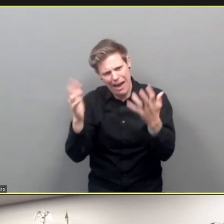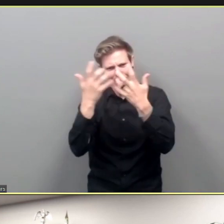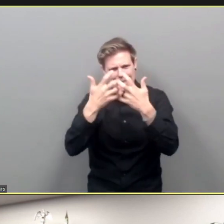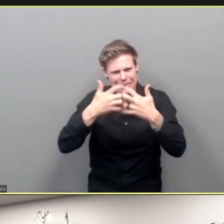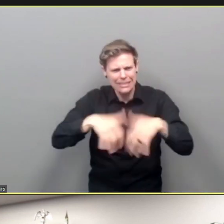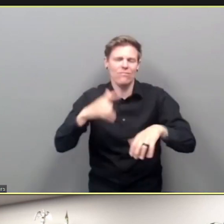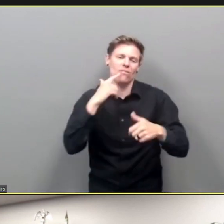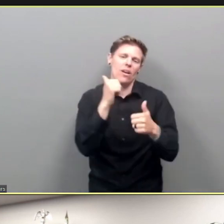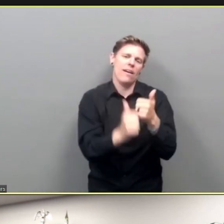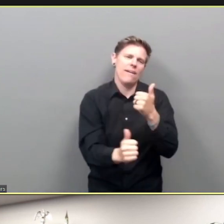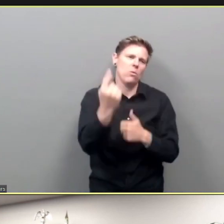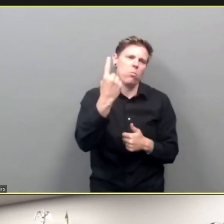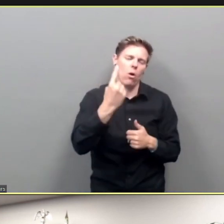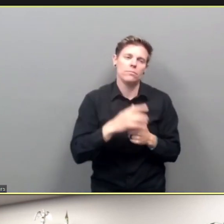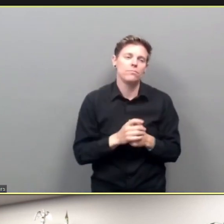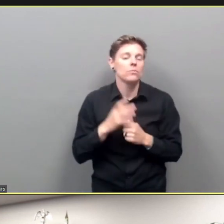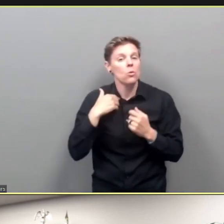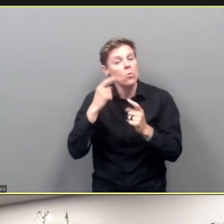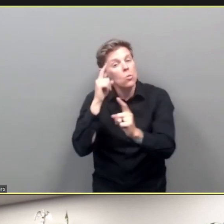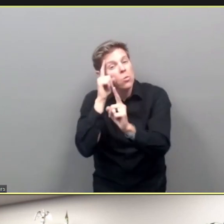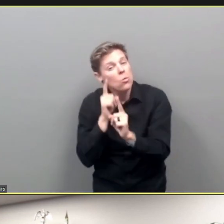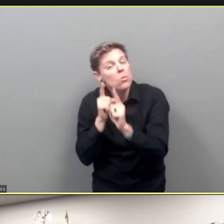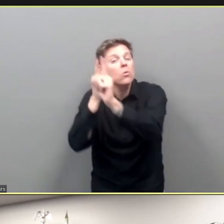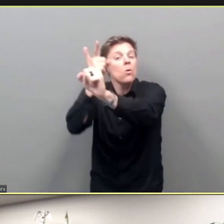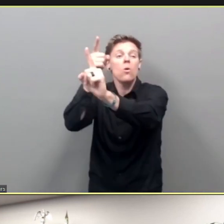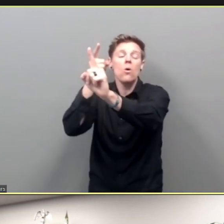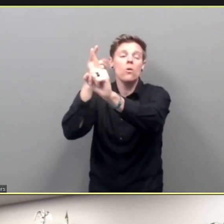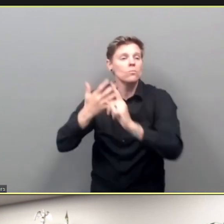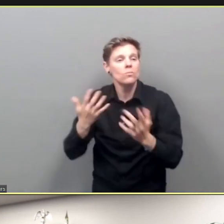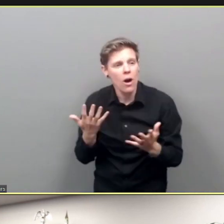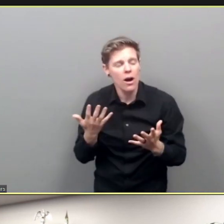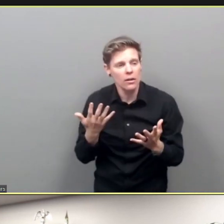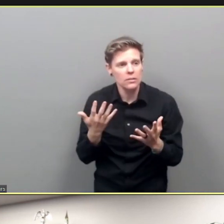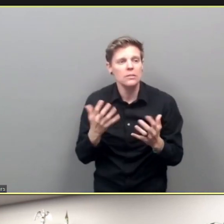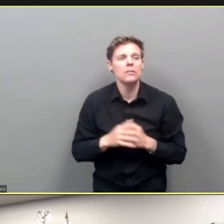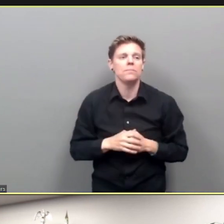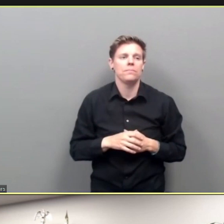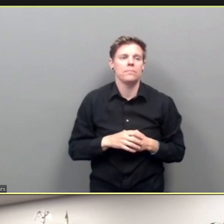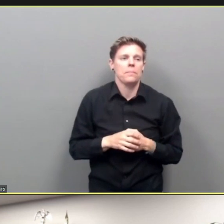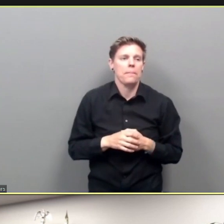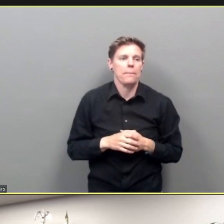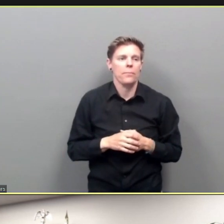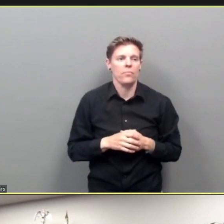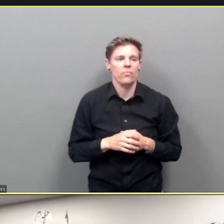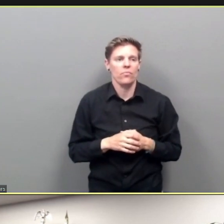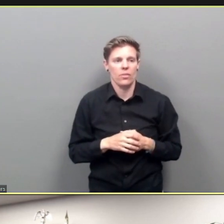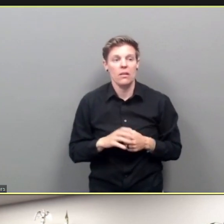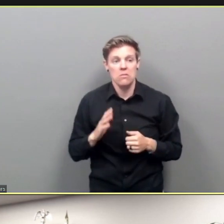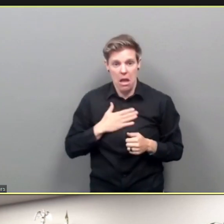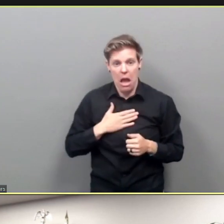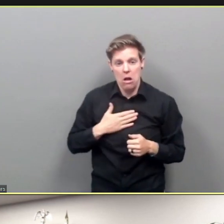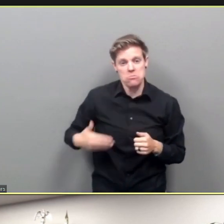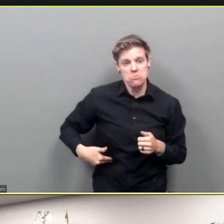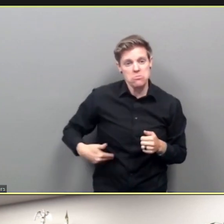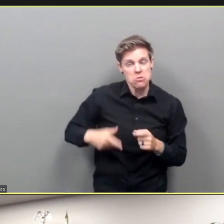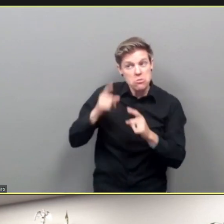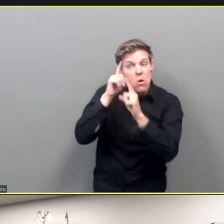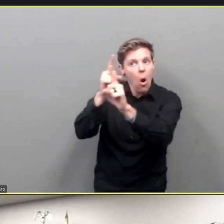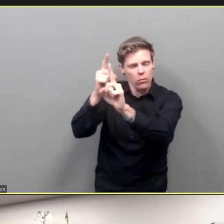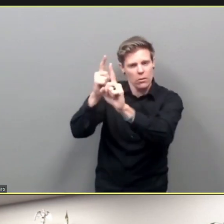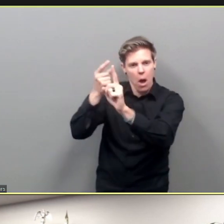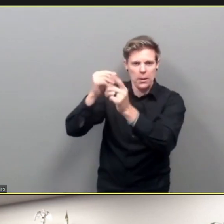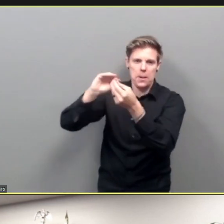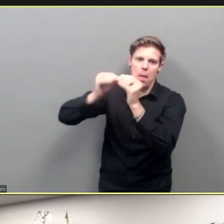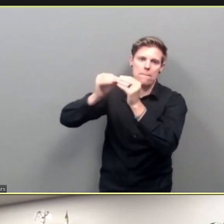the tunnel, I'm hoping is not an oncoming train. This drop we've seen in hospitalizations progressively to where we're about